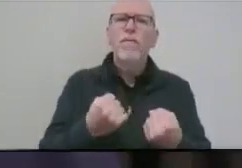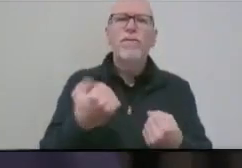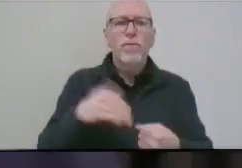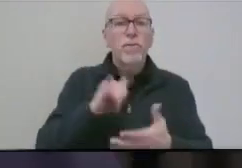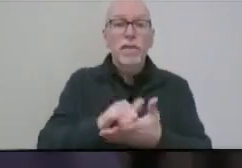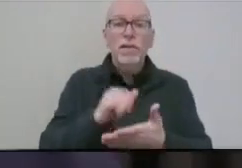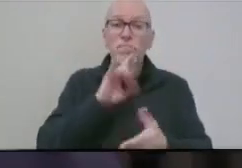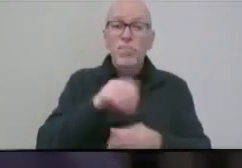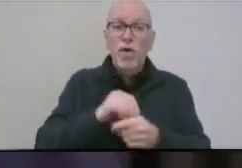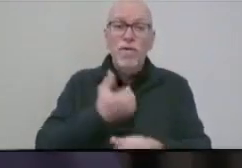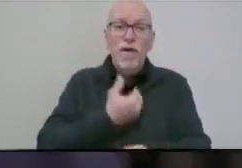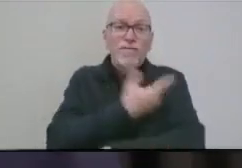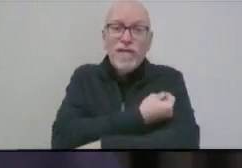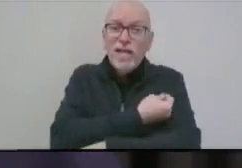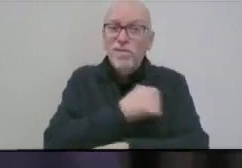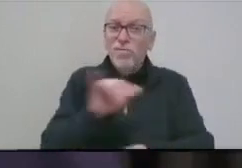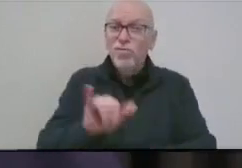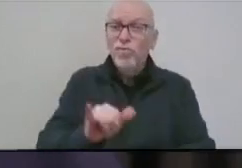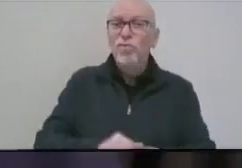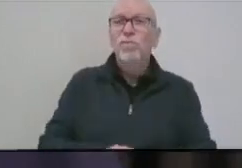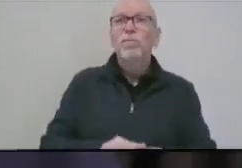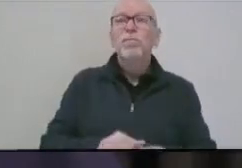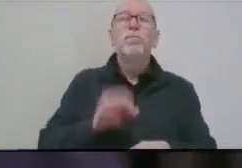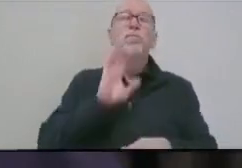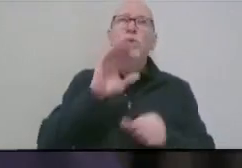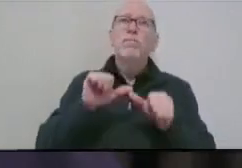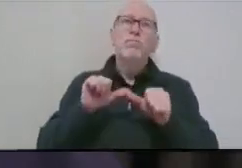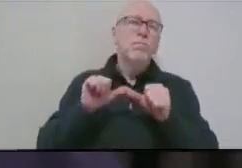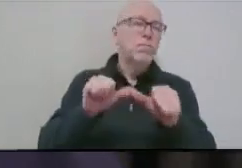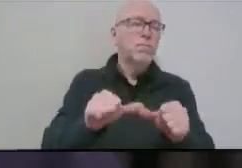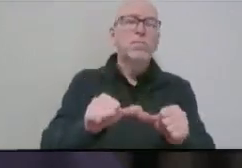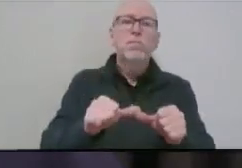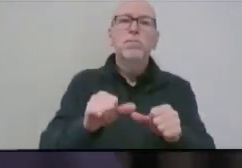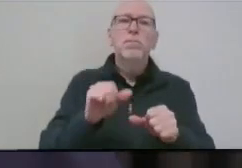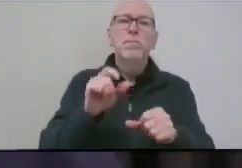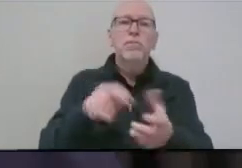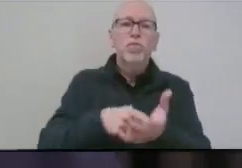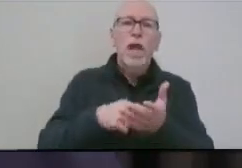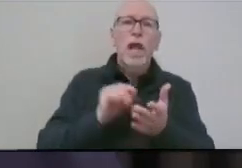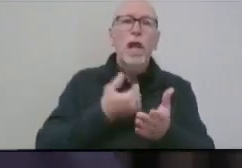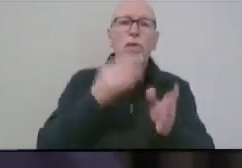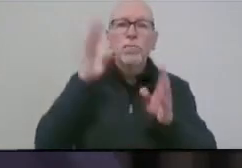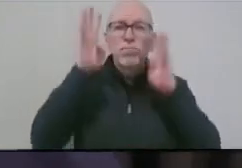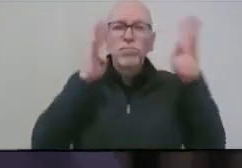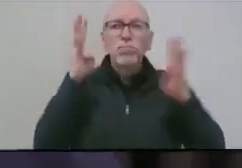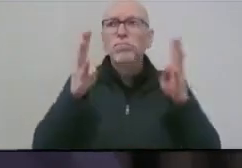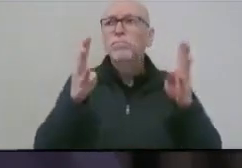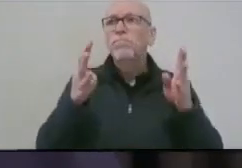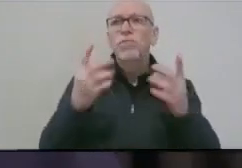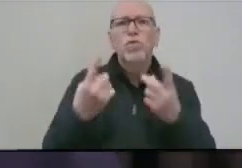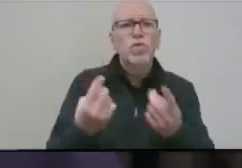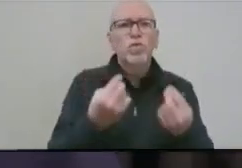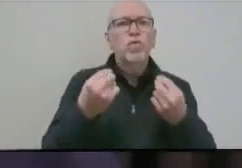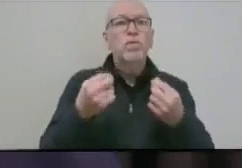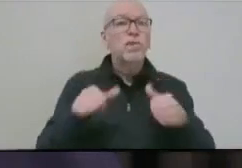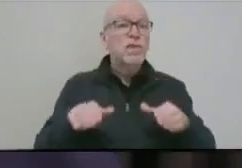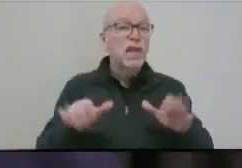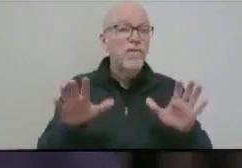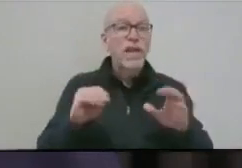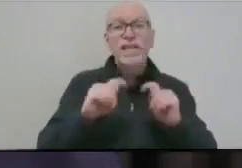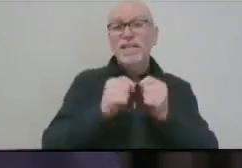well. This has, and will continue to, take creativity, ingenuity, sacrifice, and